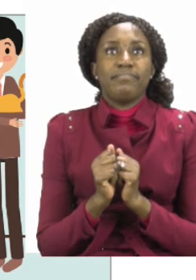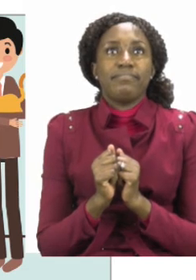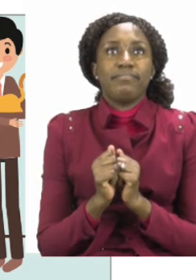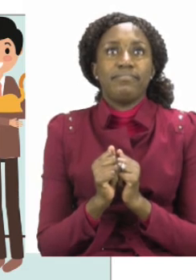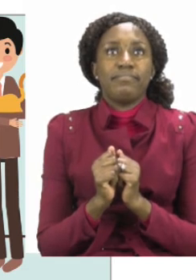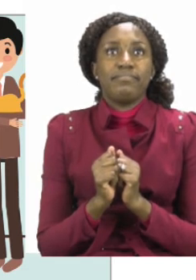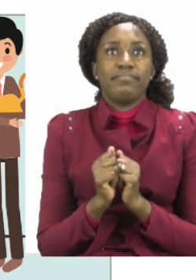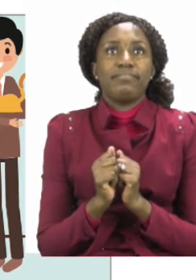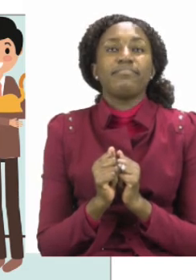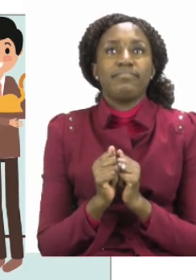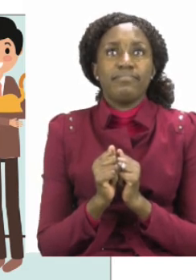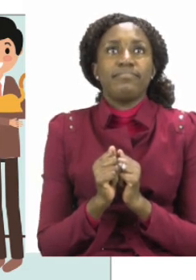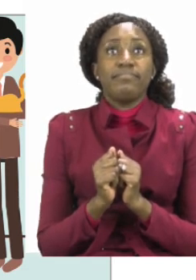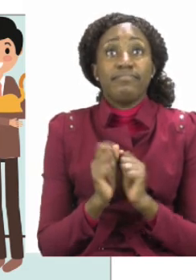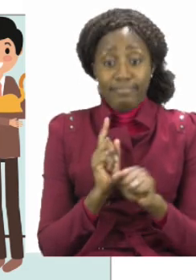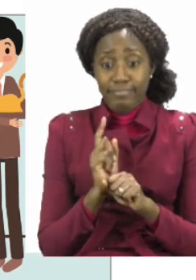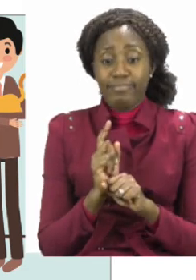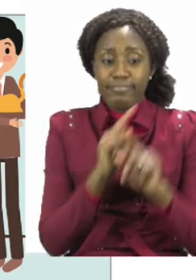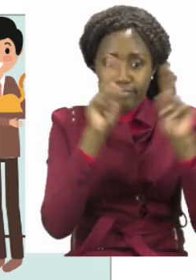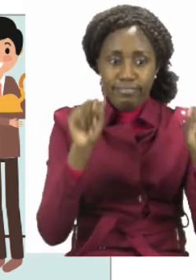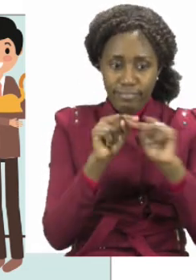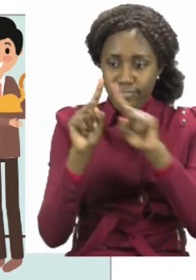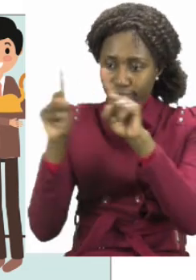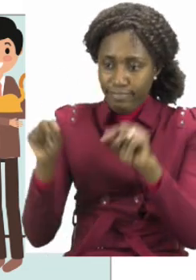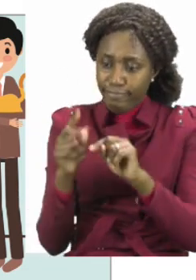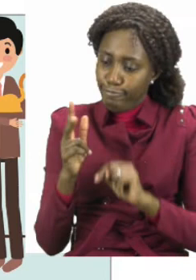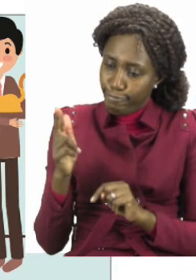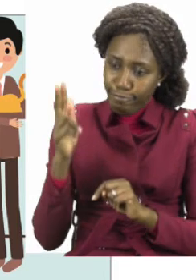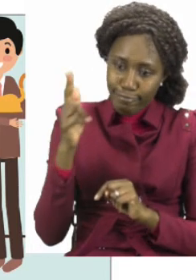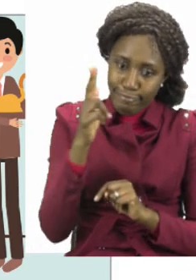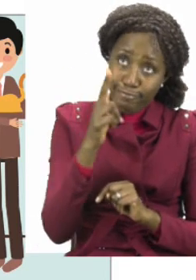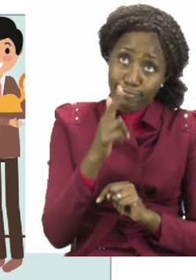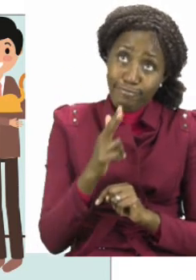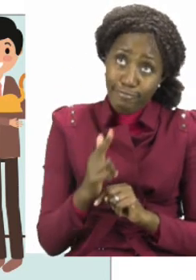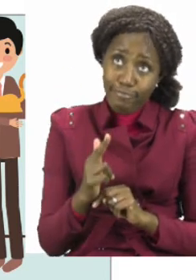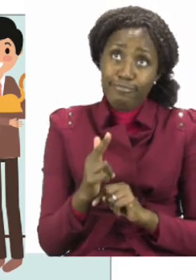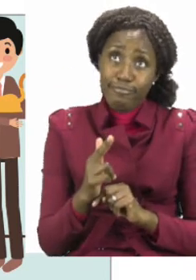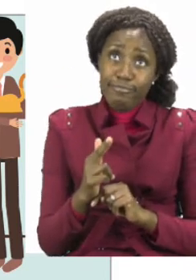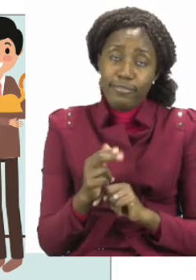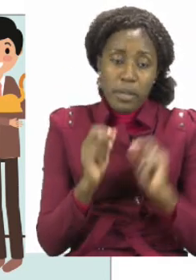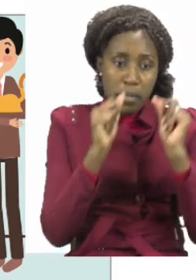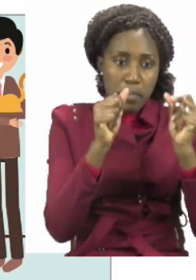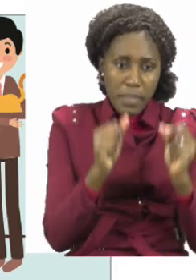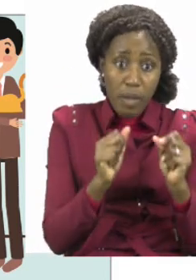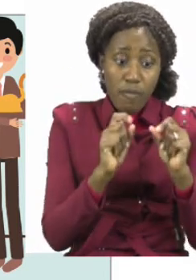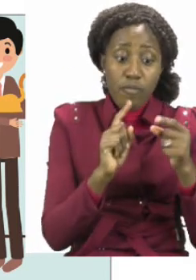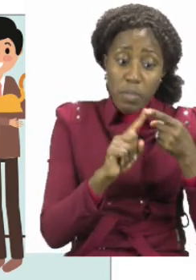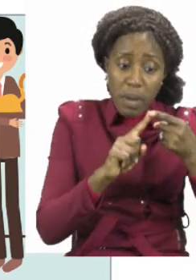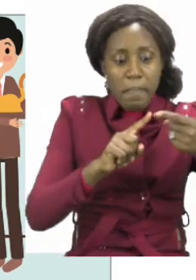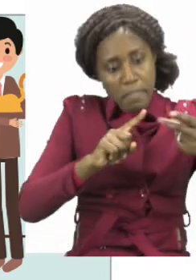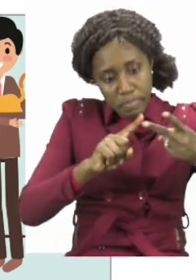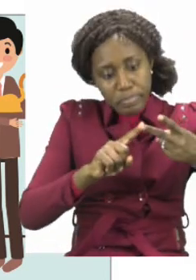you can cut out these pictures and then you can paste them in the